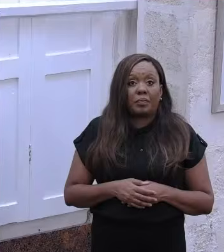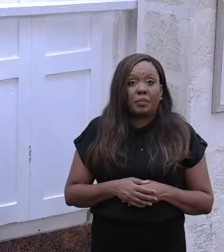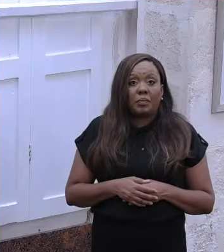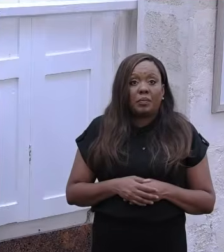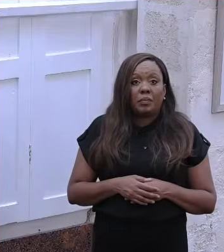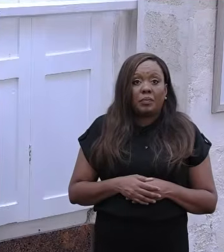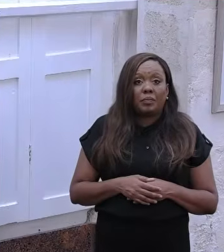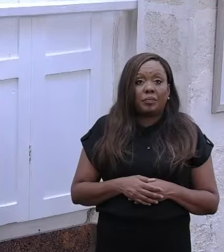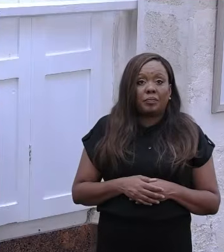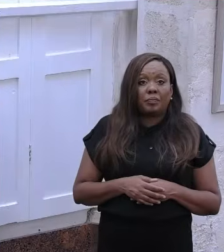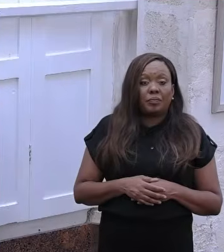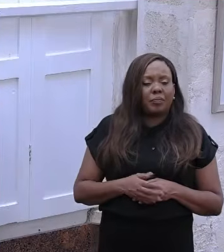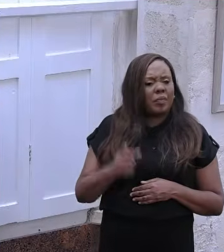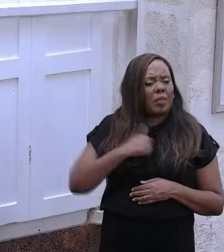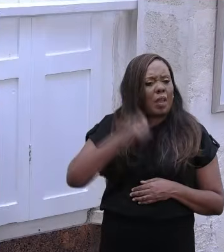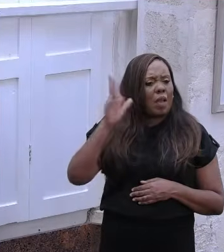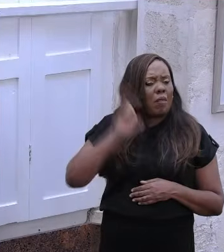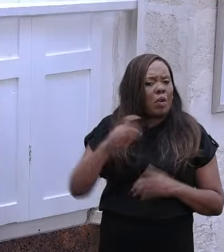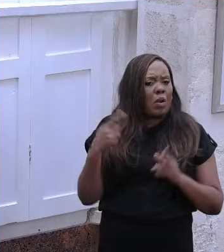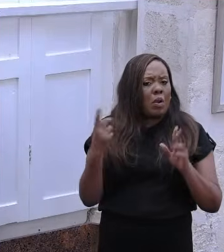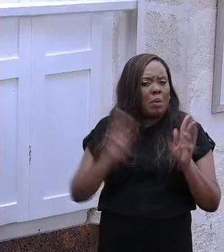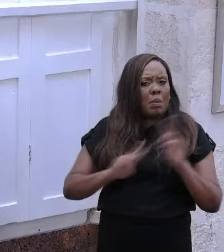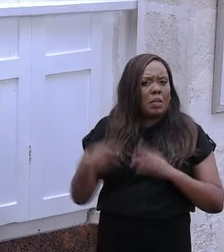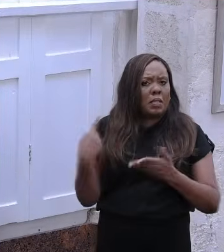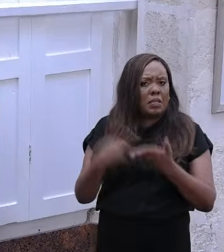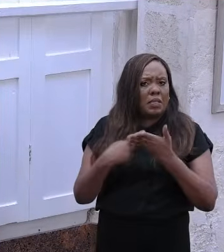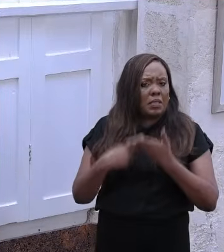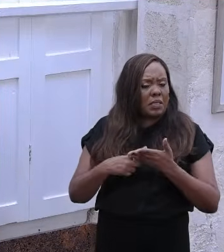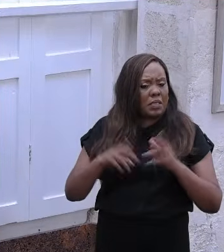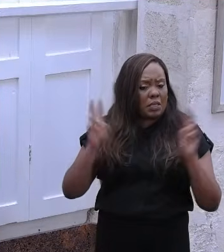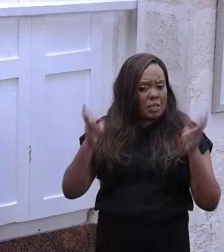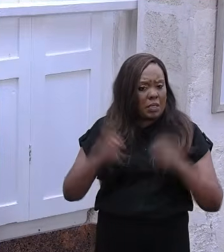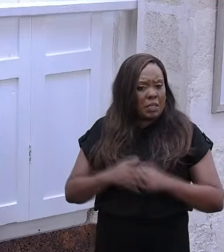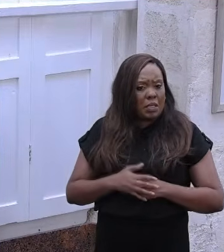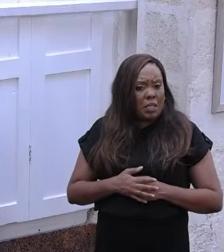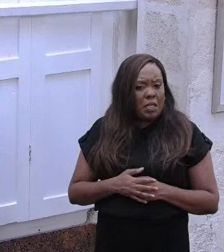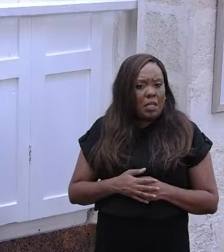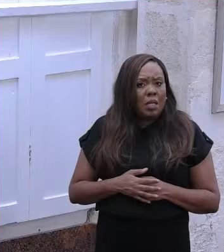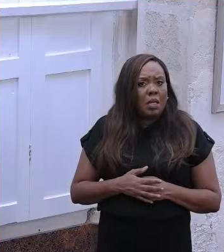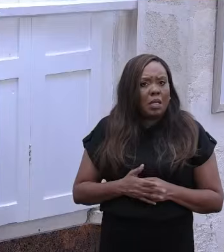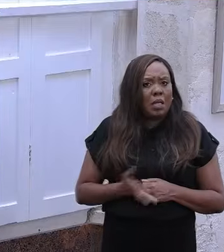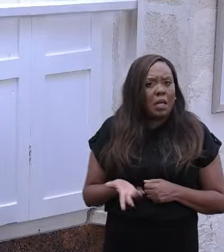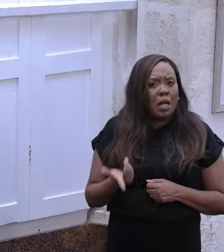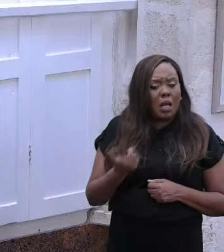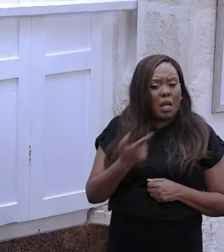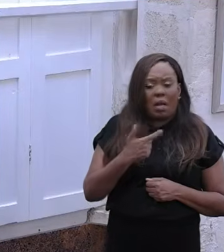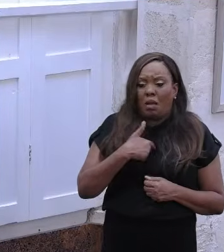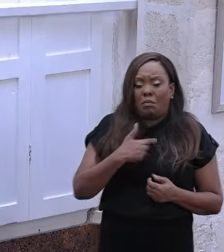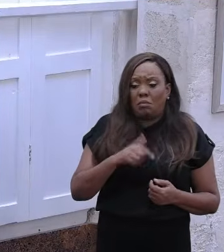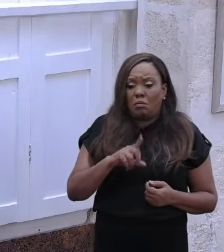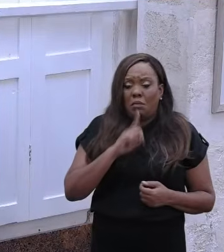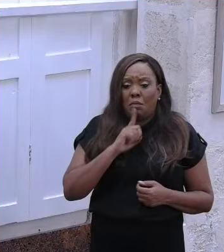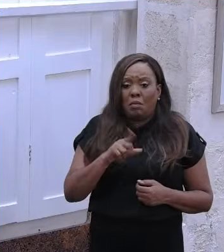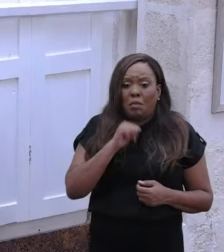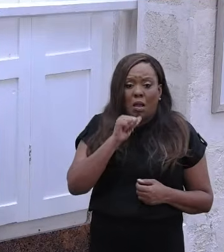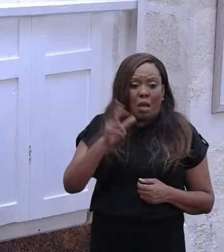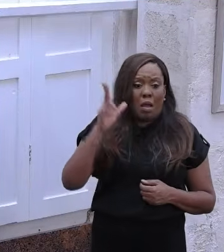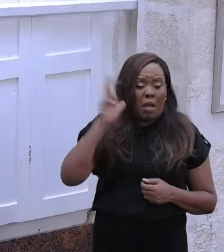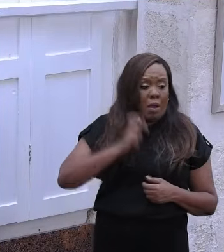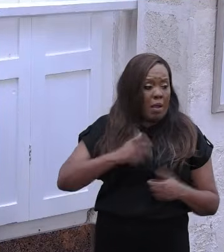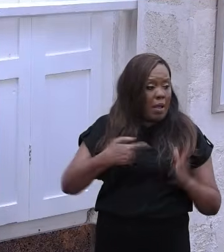heard this issue, and I cannot say that I have not heard of examples where there have